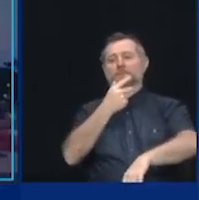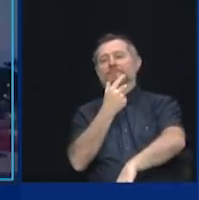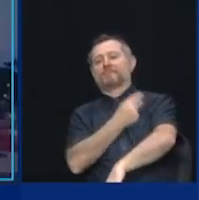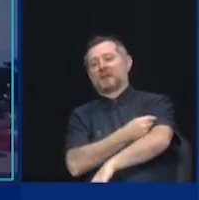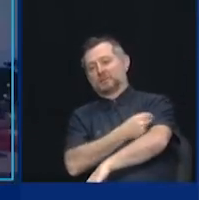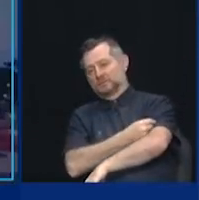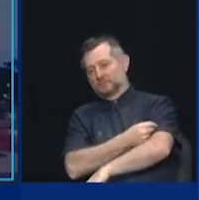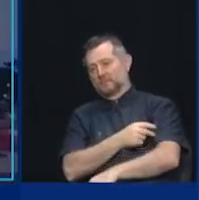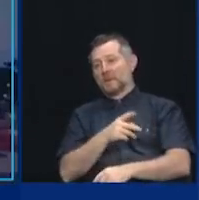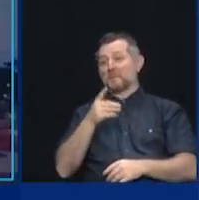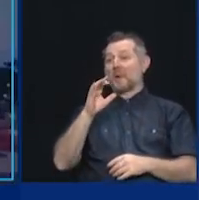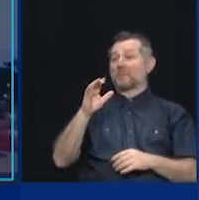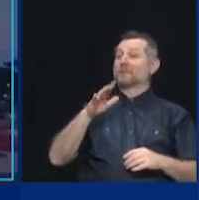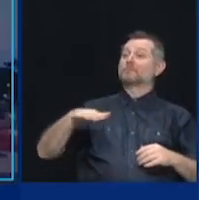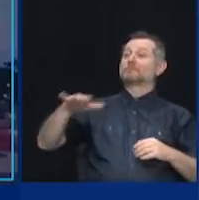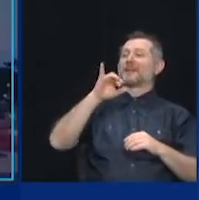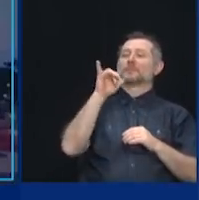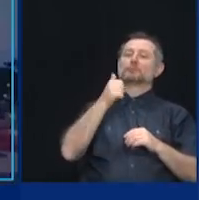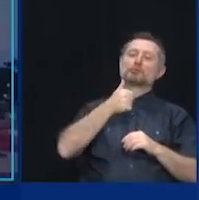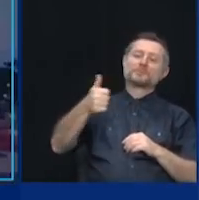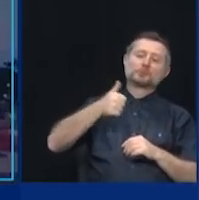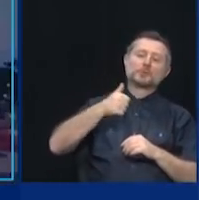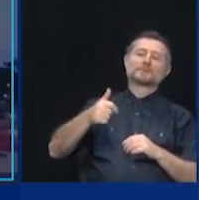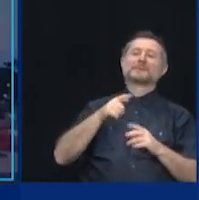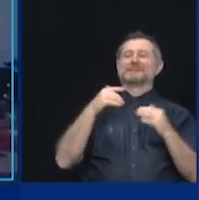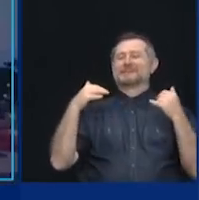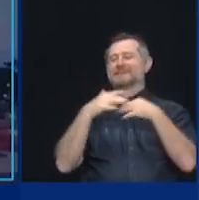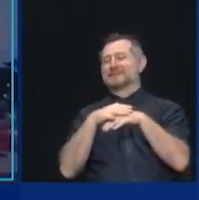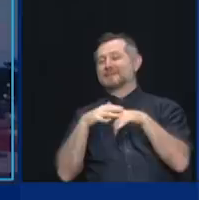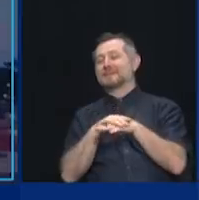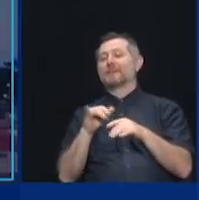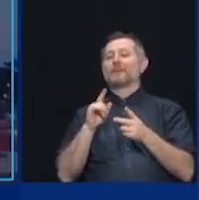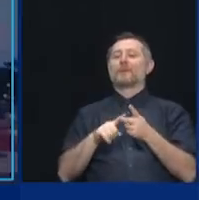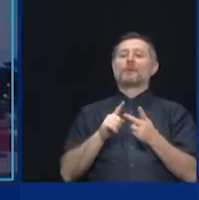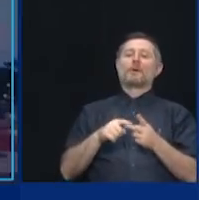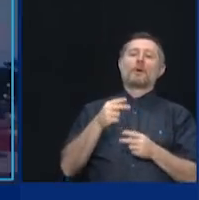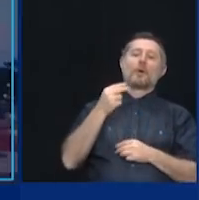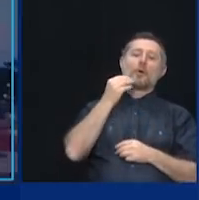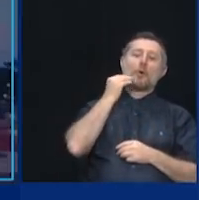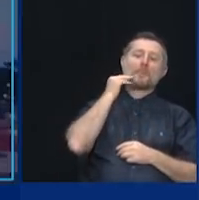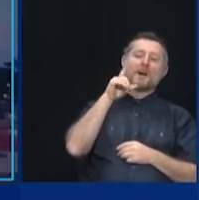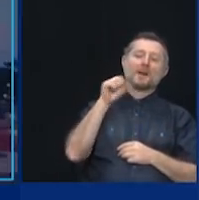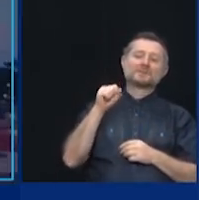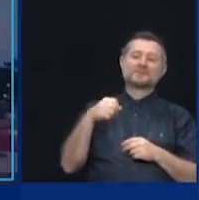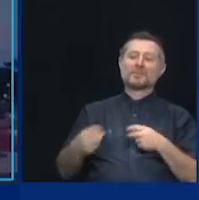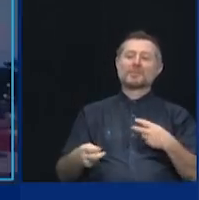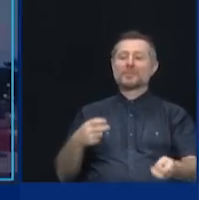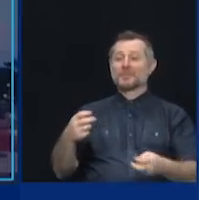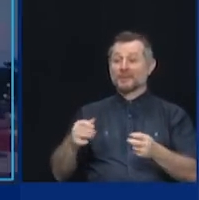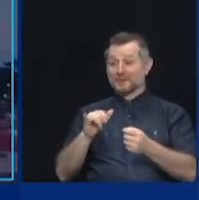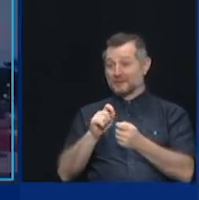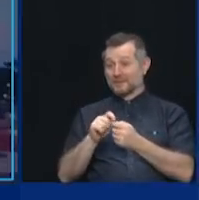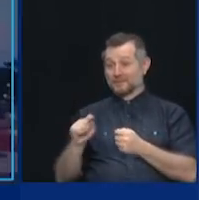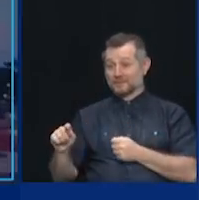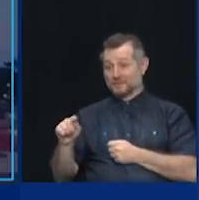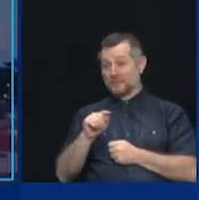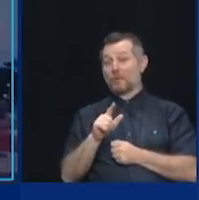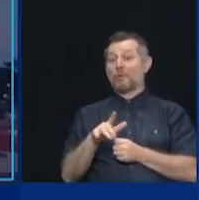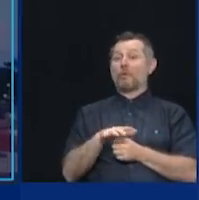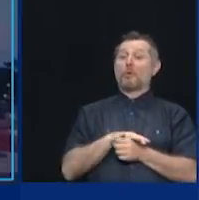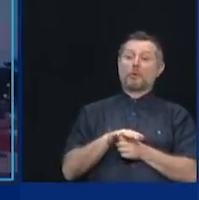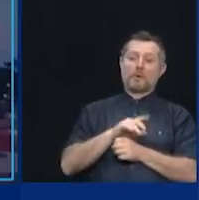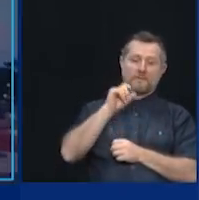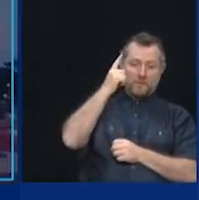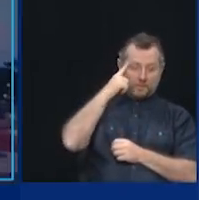transportation, homeless settings, certain institutions, and local governments may continue, and I